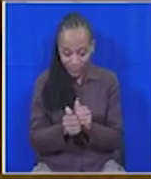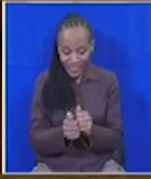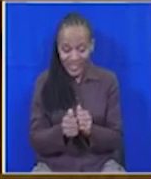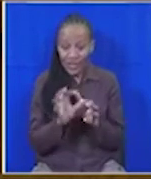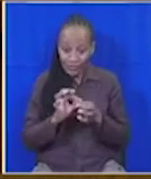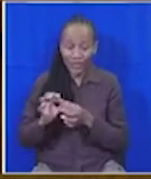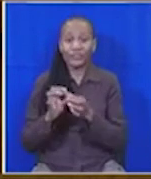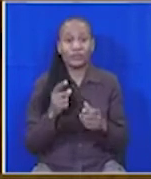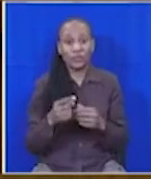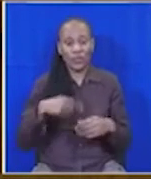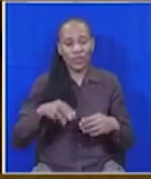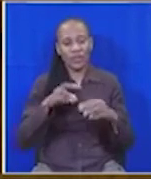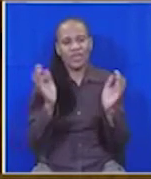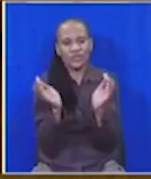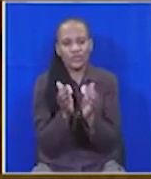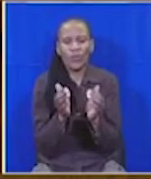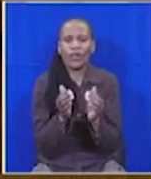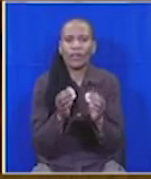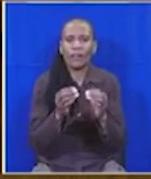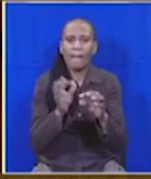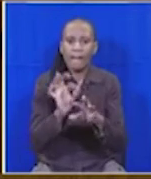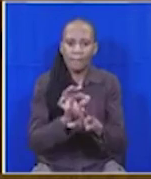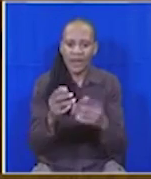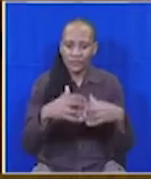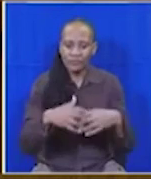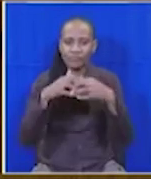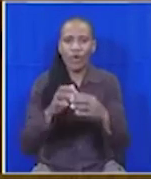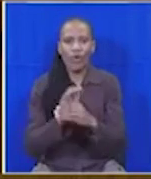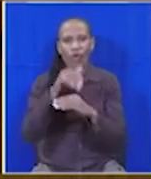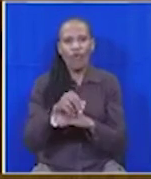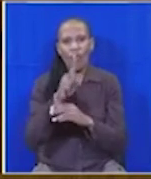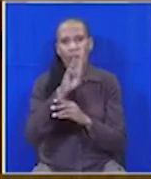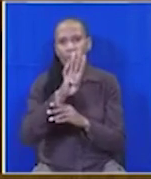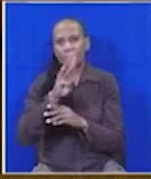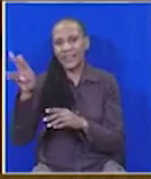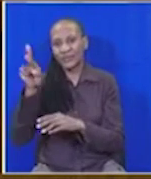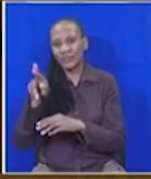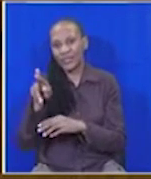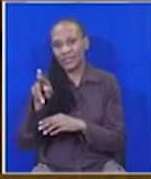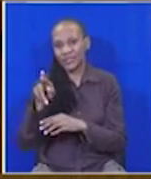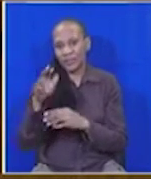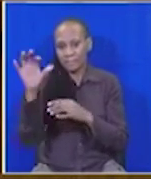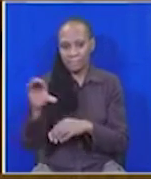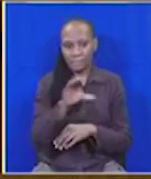enterprise fund is being established by the private sector with over R1 billion already committed and